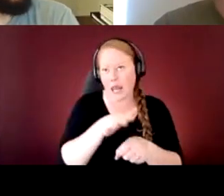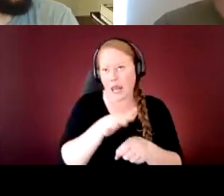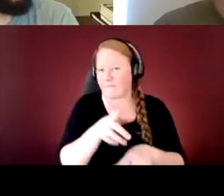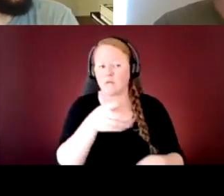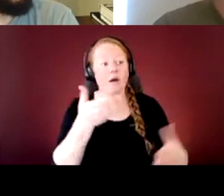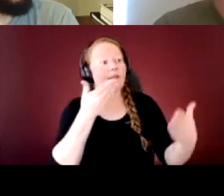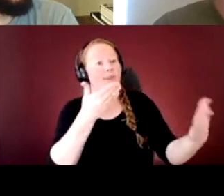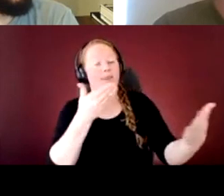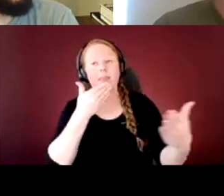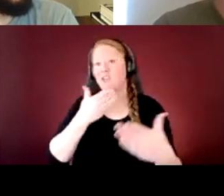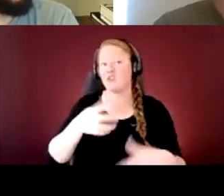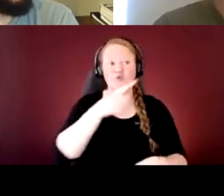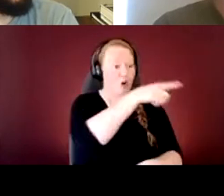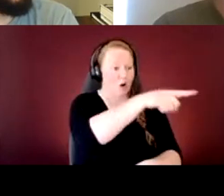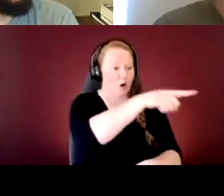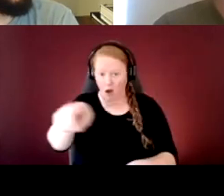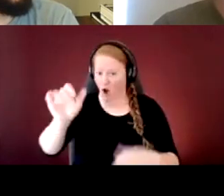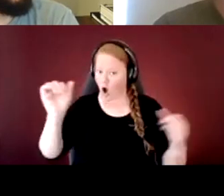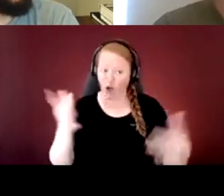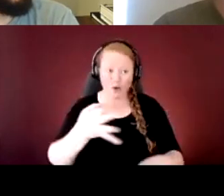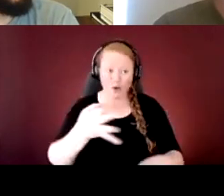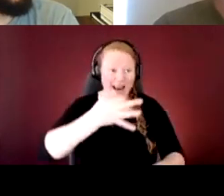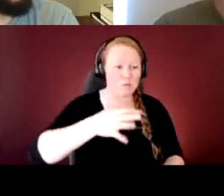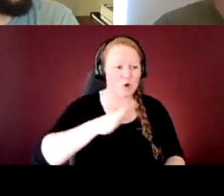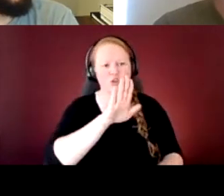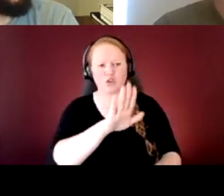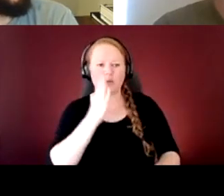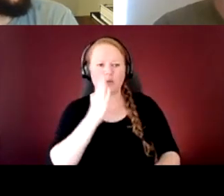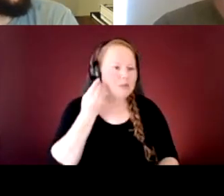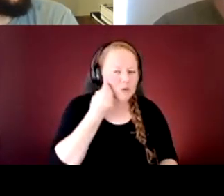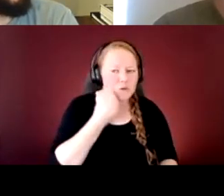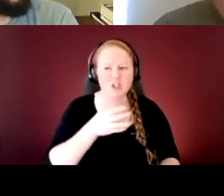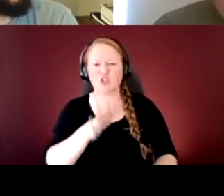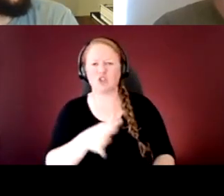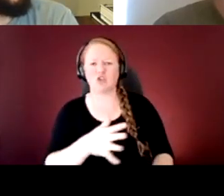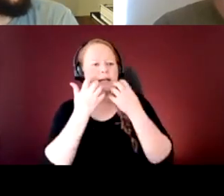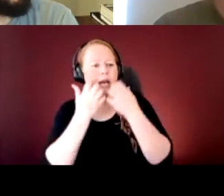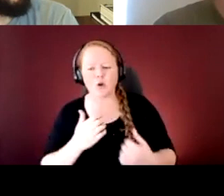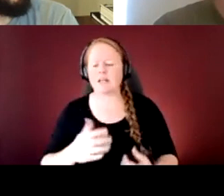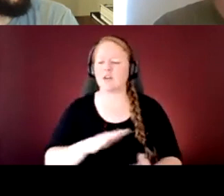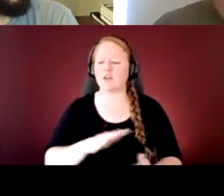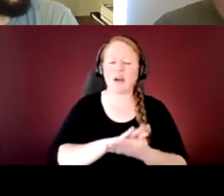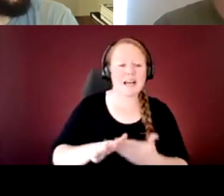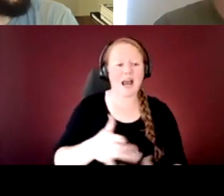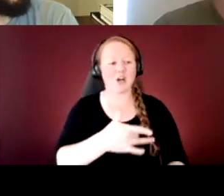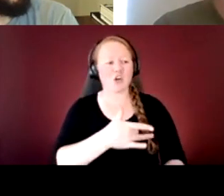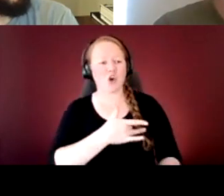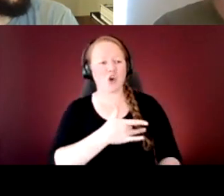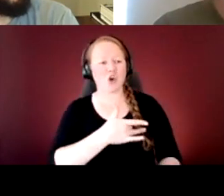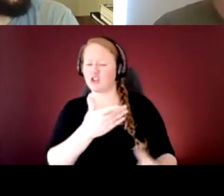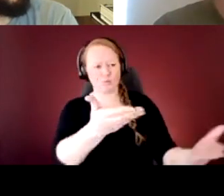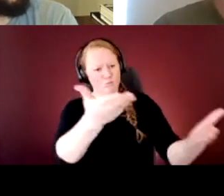for bringing your caring and kind hearts and minds to this process. I think what we have built here is